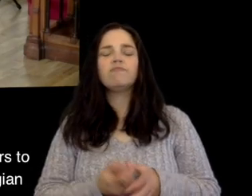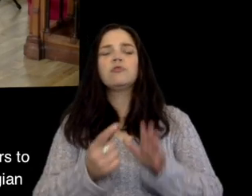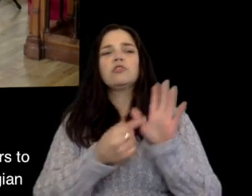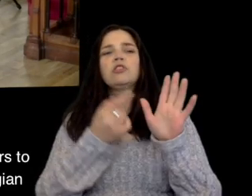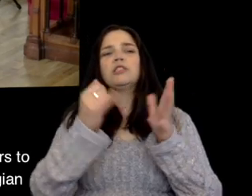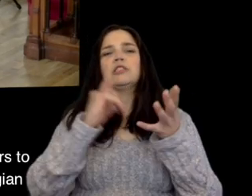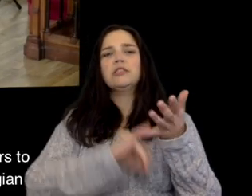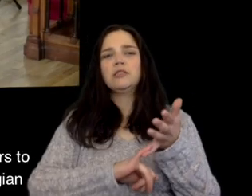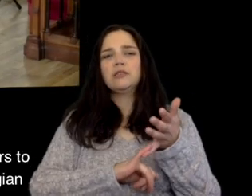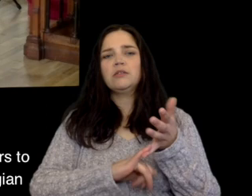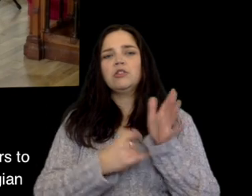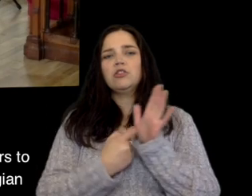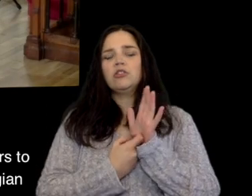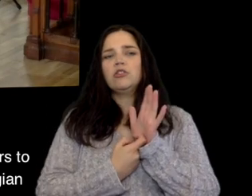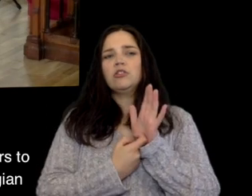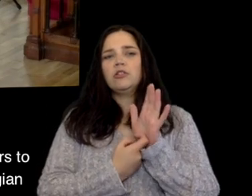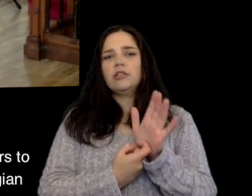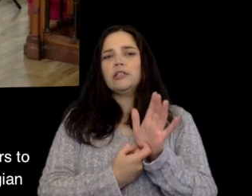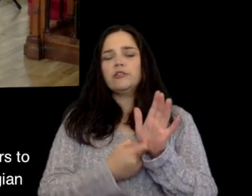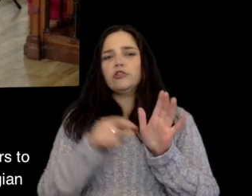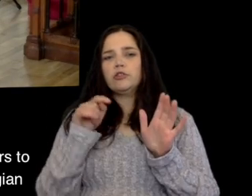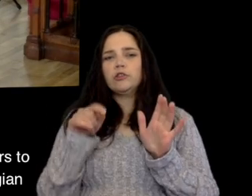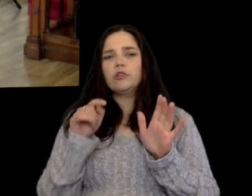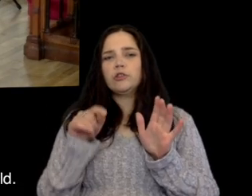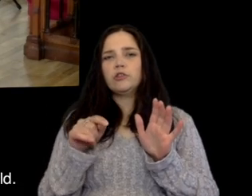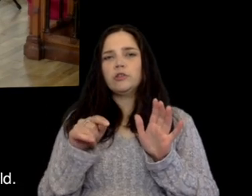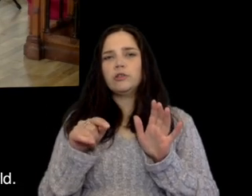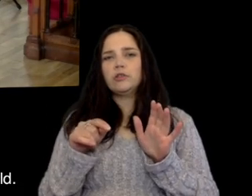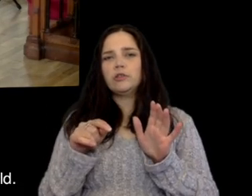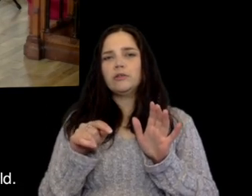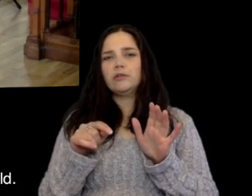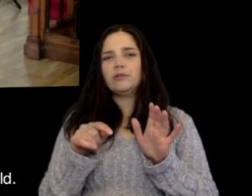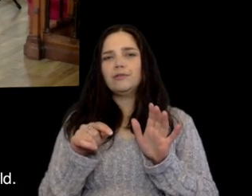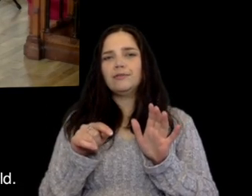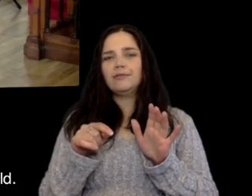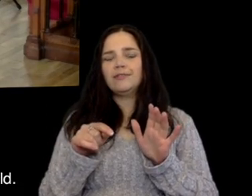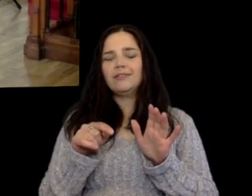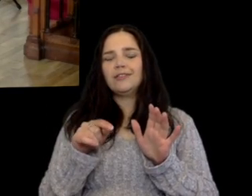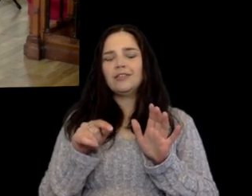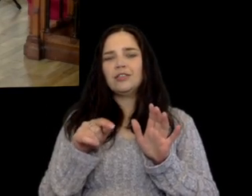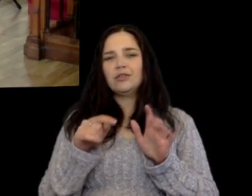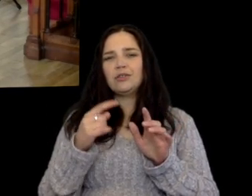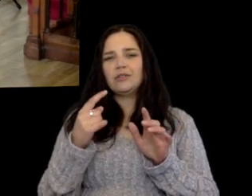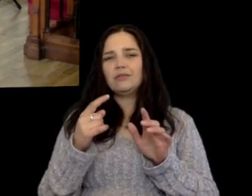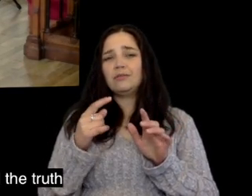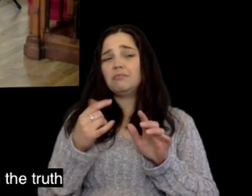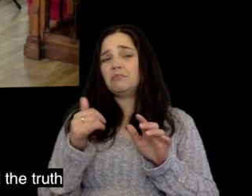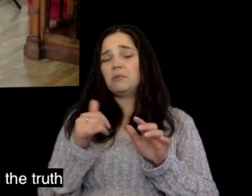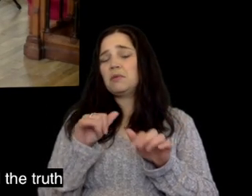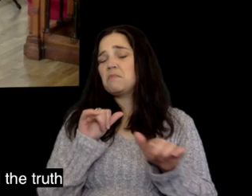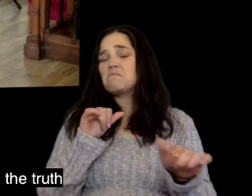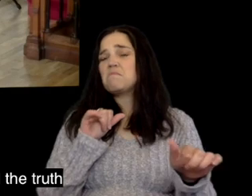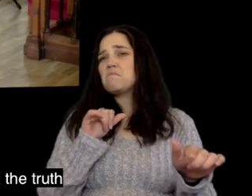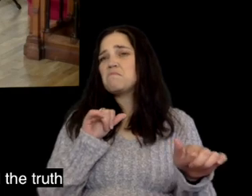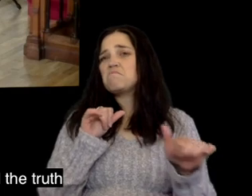You see, James refers to the greatest theologian, perhaps, in the